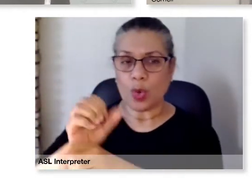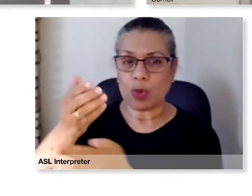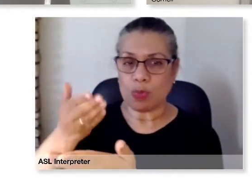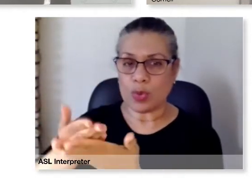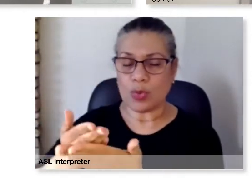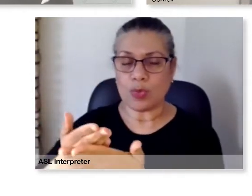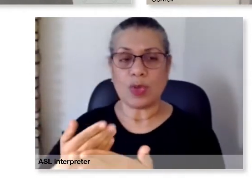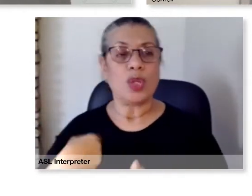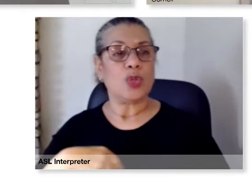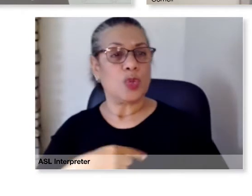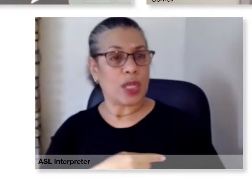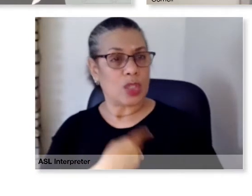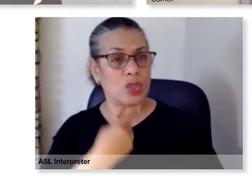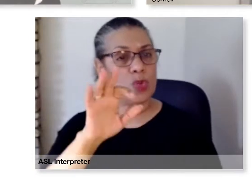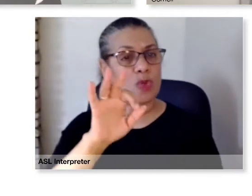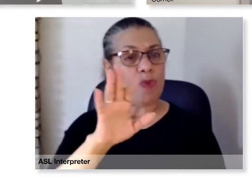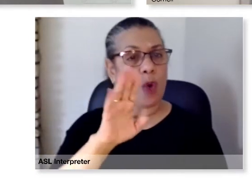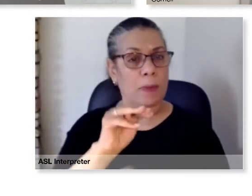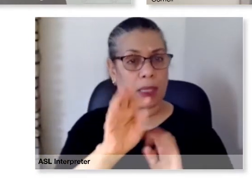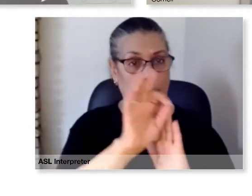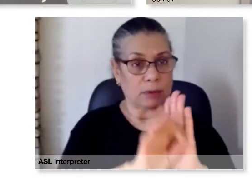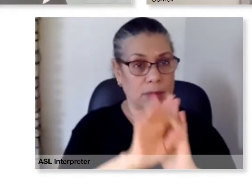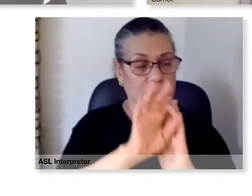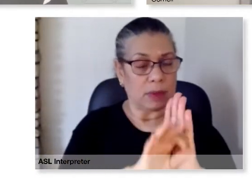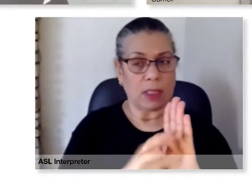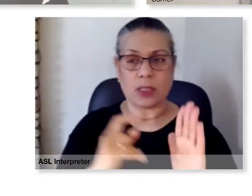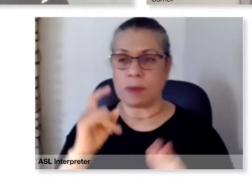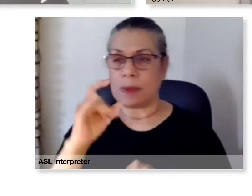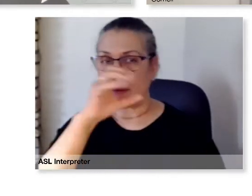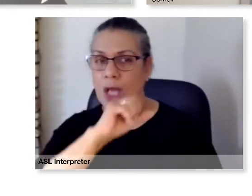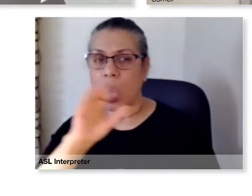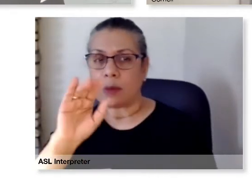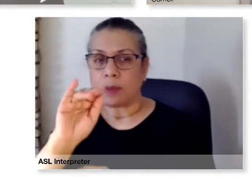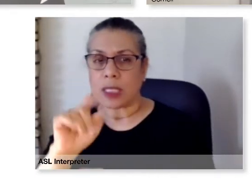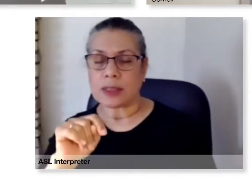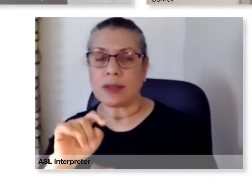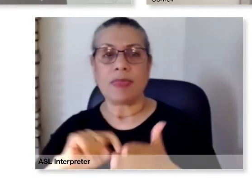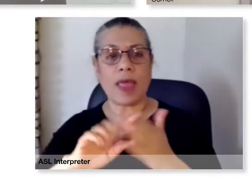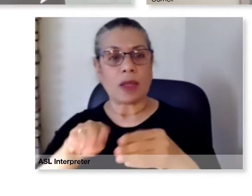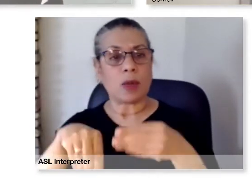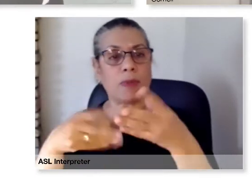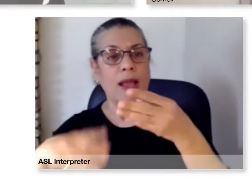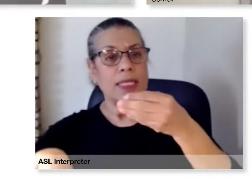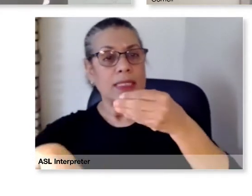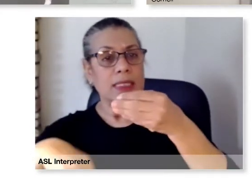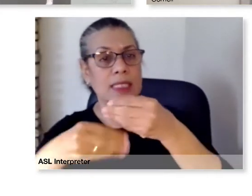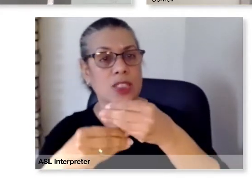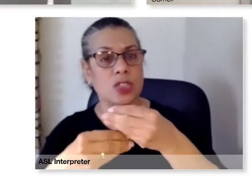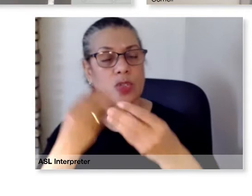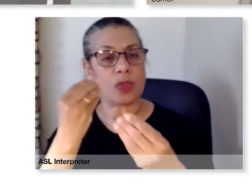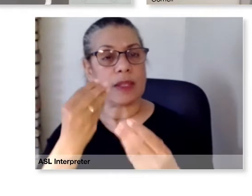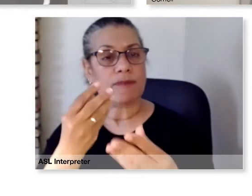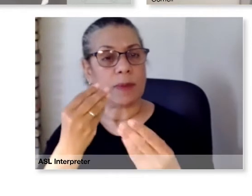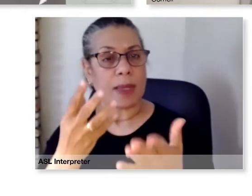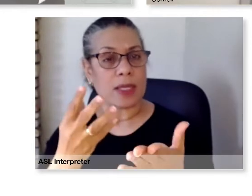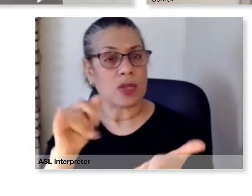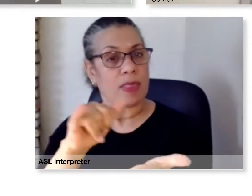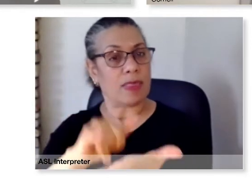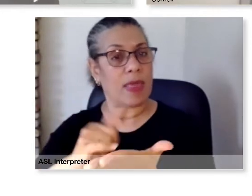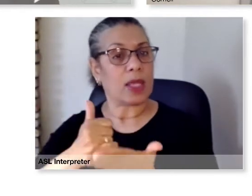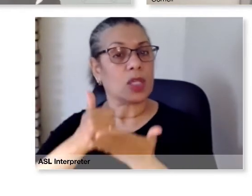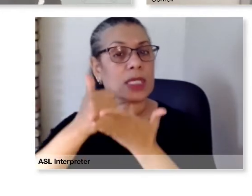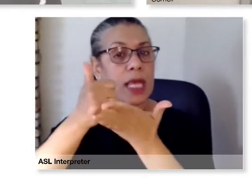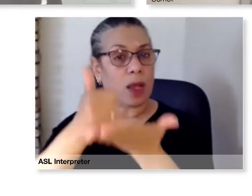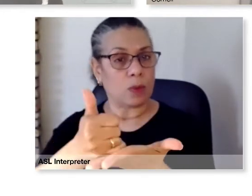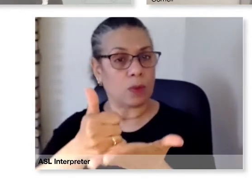formalisms to address subjective issues in ways that really provide additional insight that can be useful for those subjective social issues as